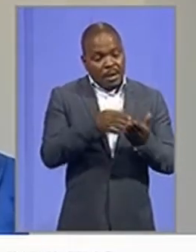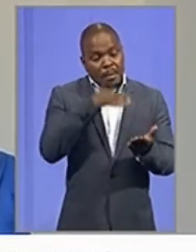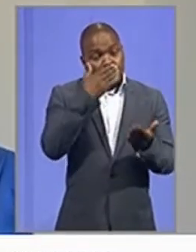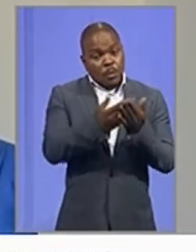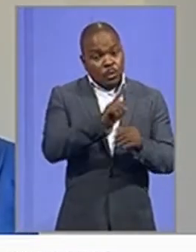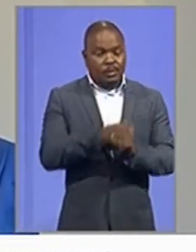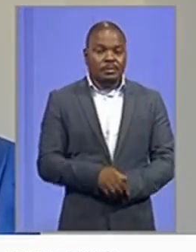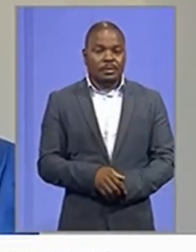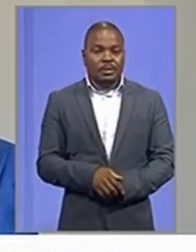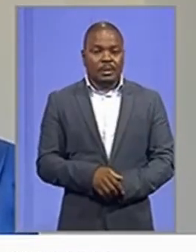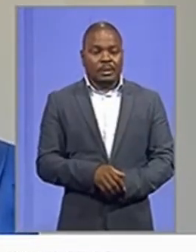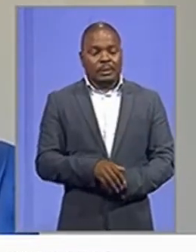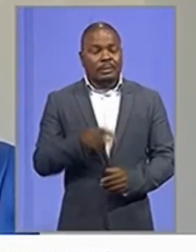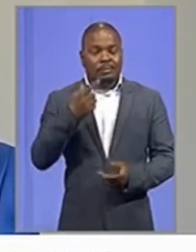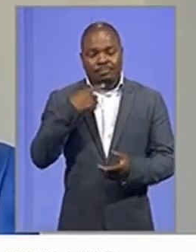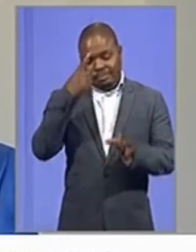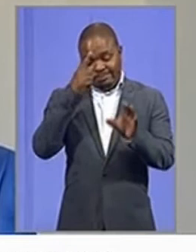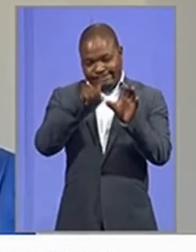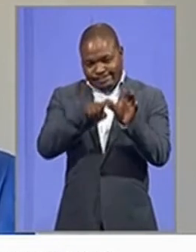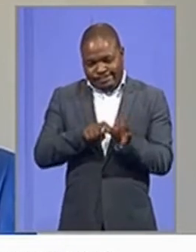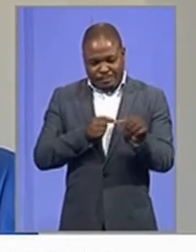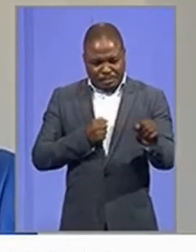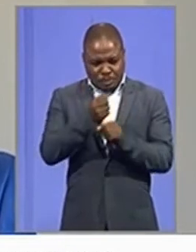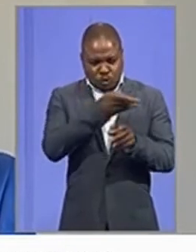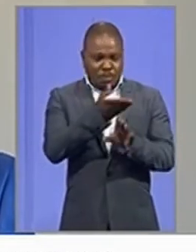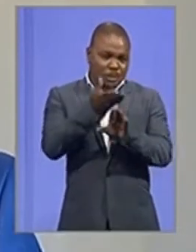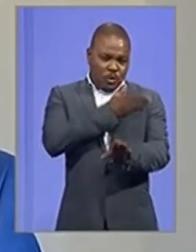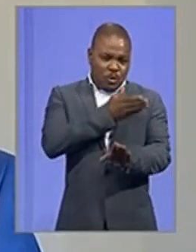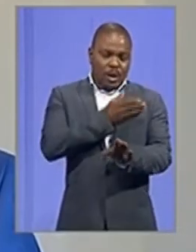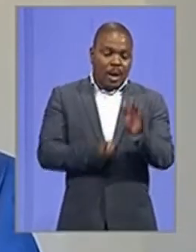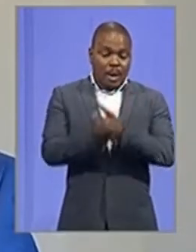gore matlhabiša ditlhong a mohuta wo a se